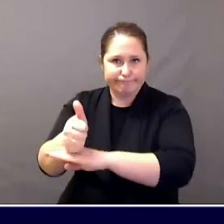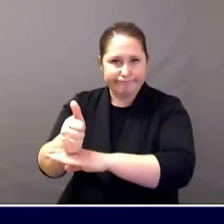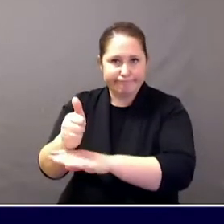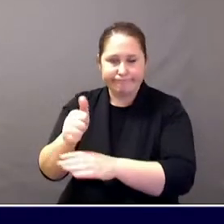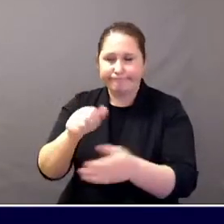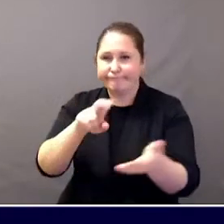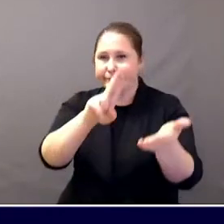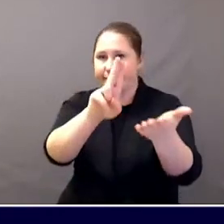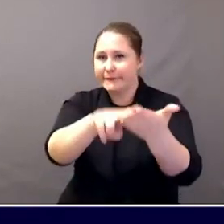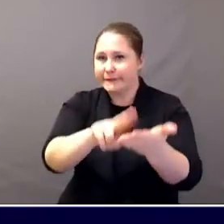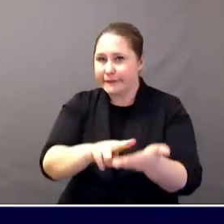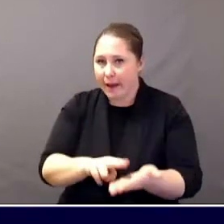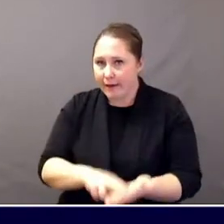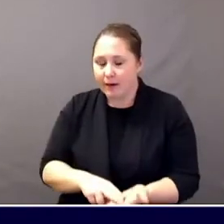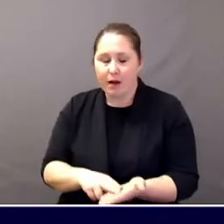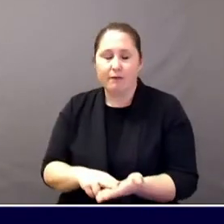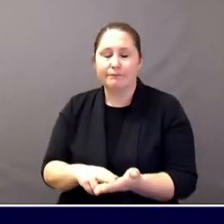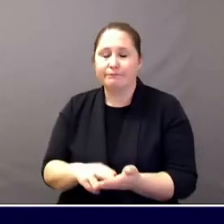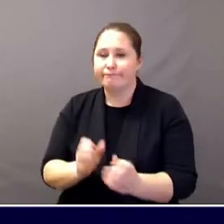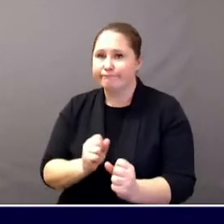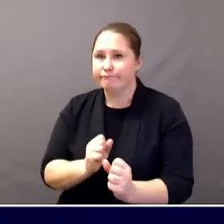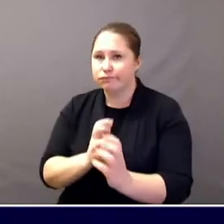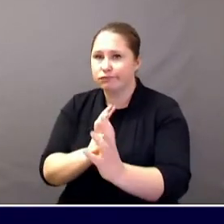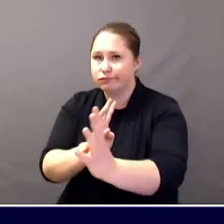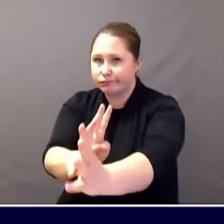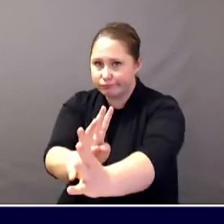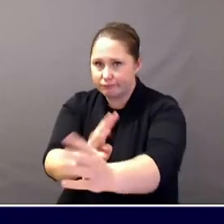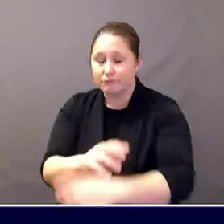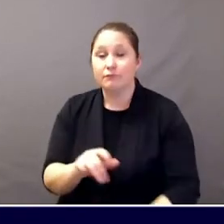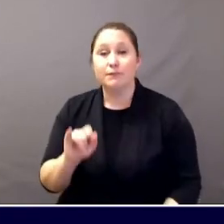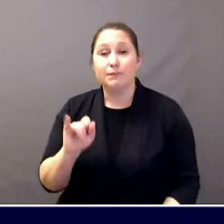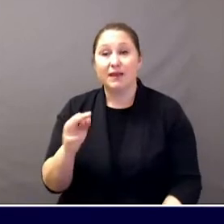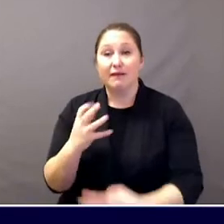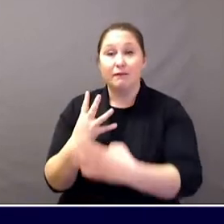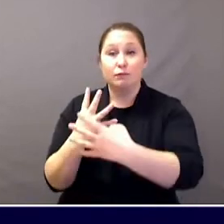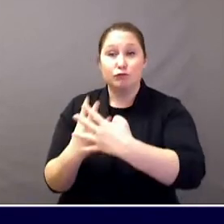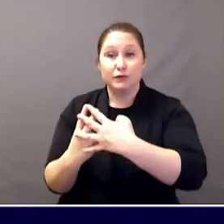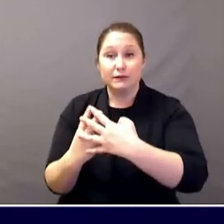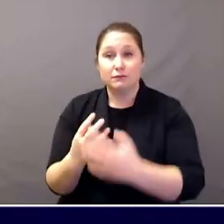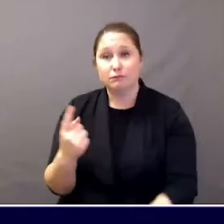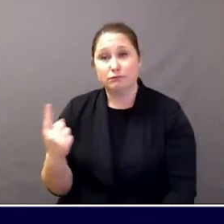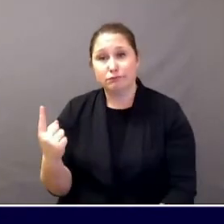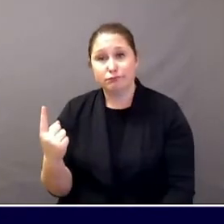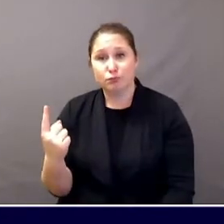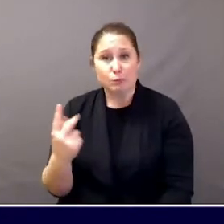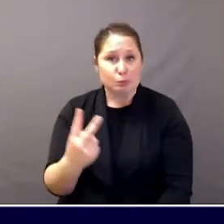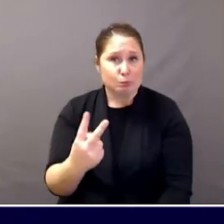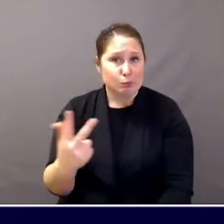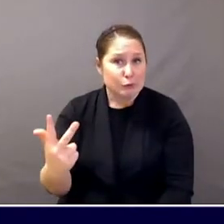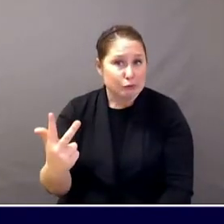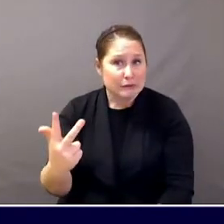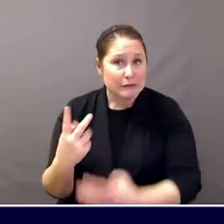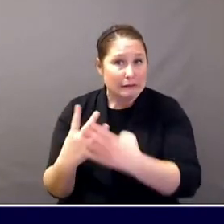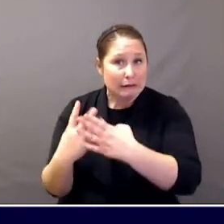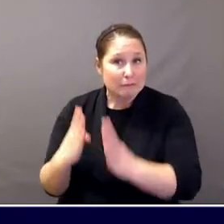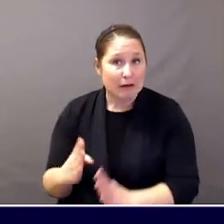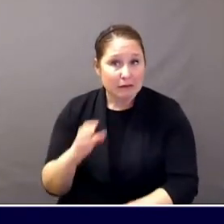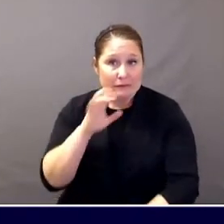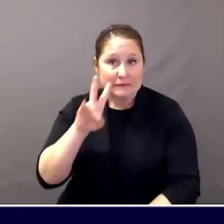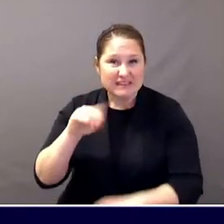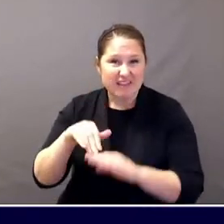there are 2 or 3 inmates in a particular facility who happen to be over 70, that's not going to be as feasible from